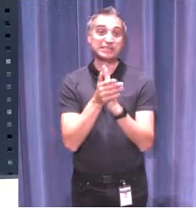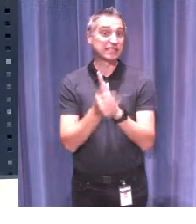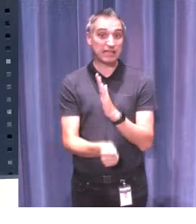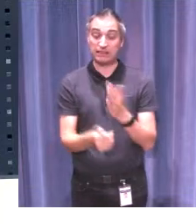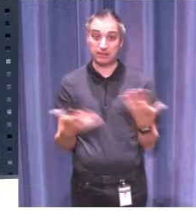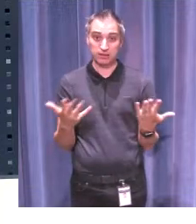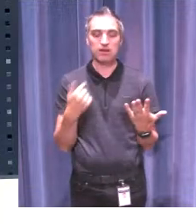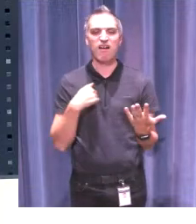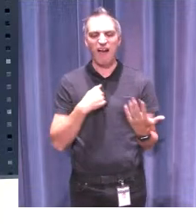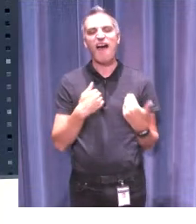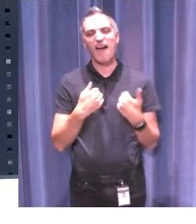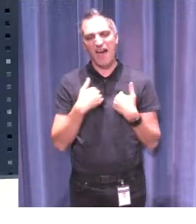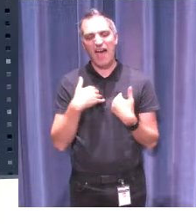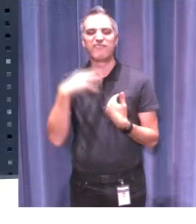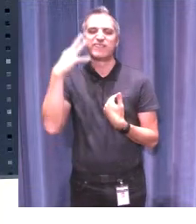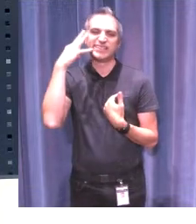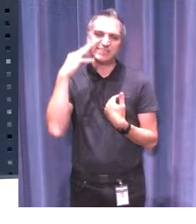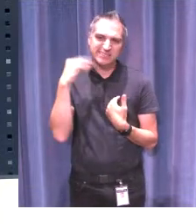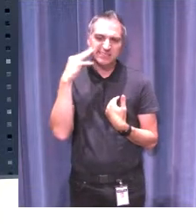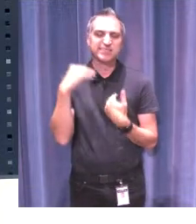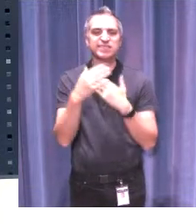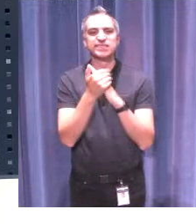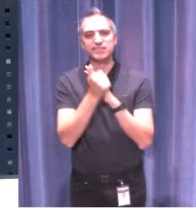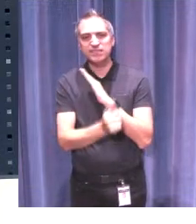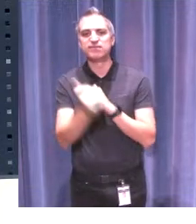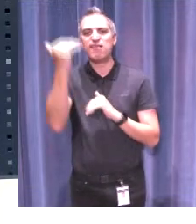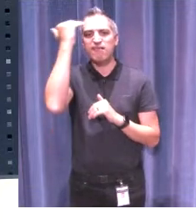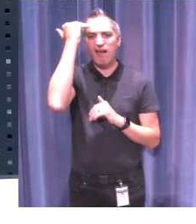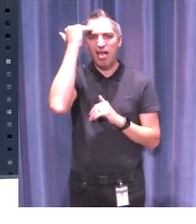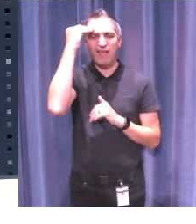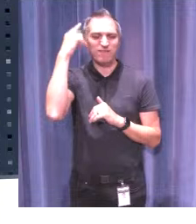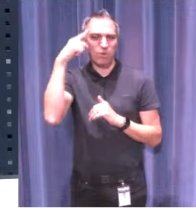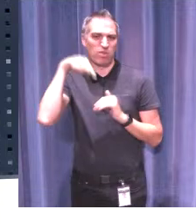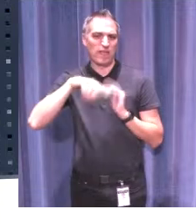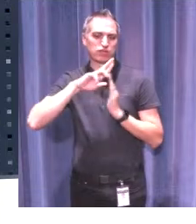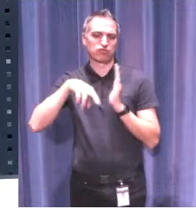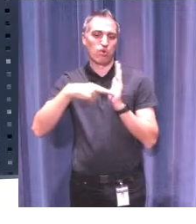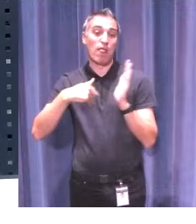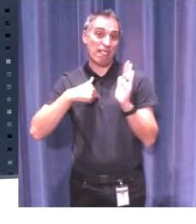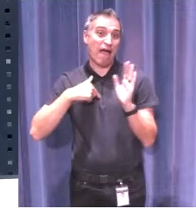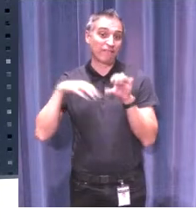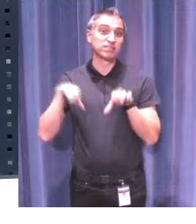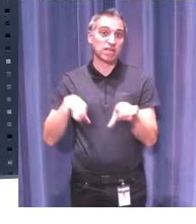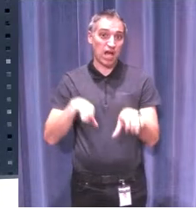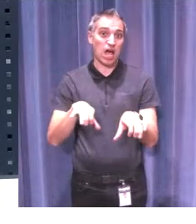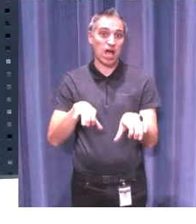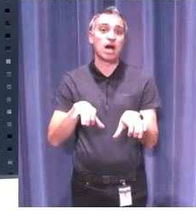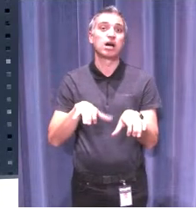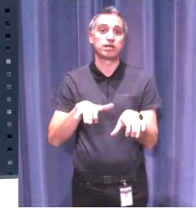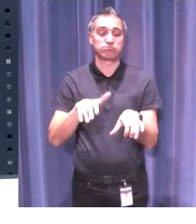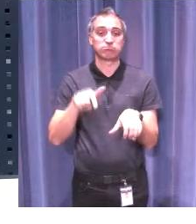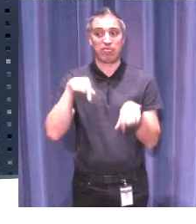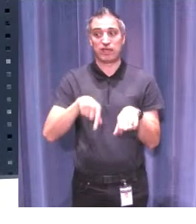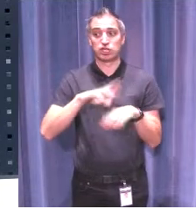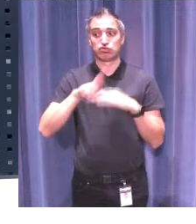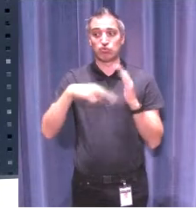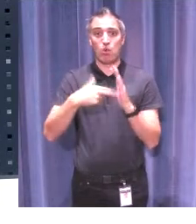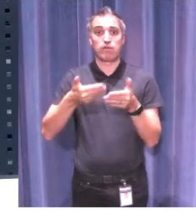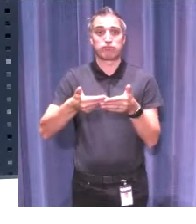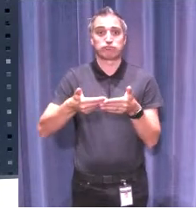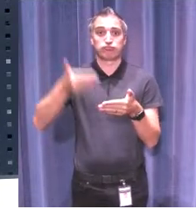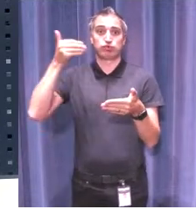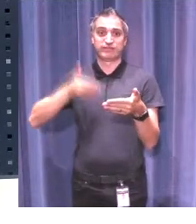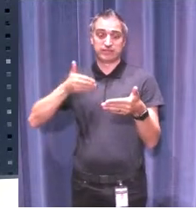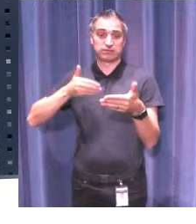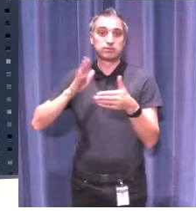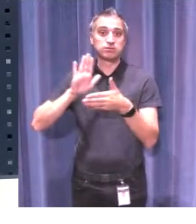have the requisite experience and knowledge to do this role. I've done this role in a previous institution. I know